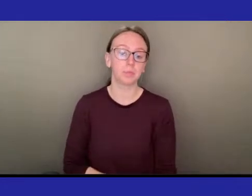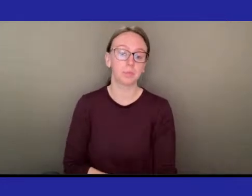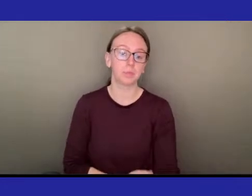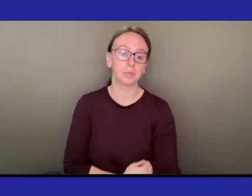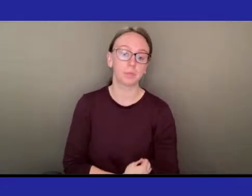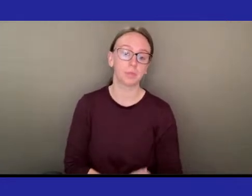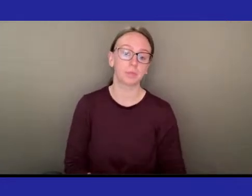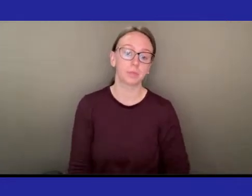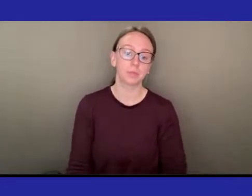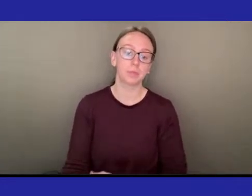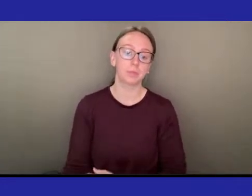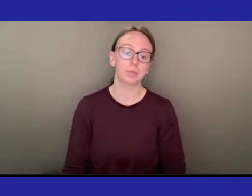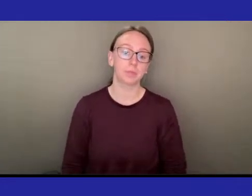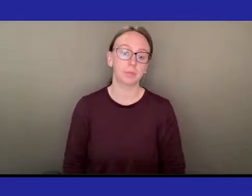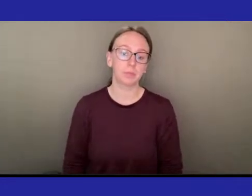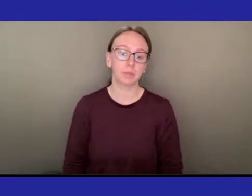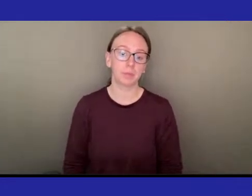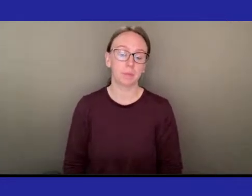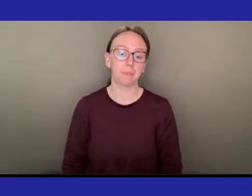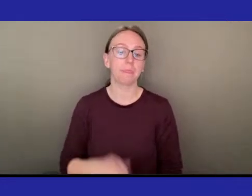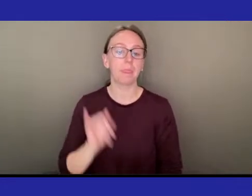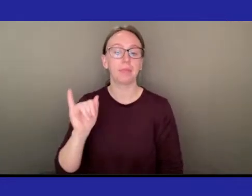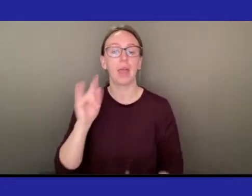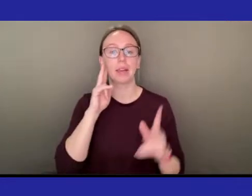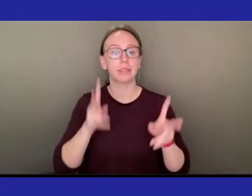And this is a snapshot of some of our